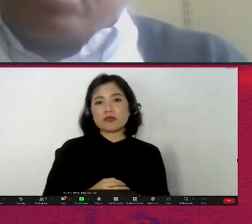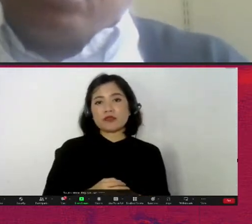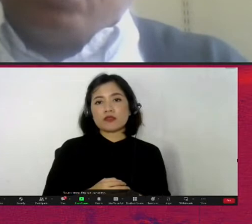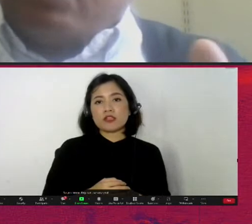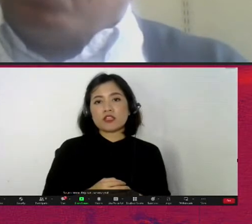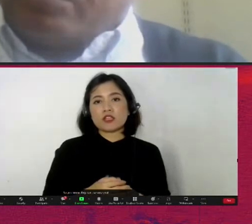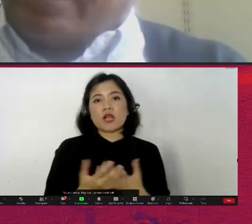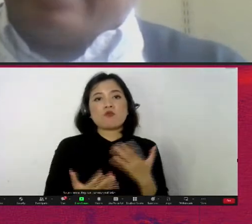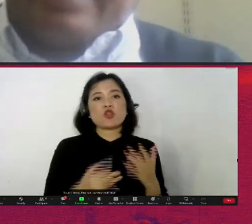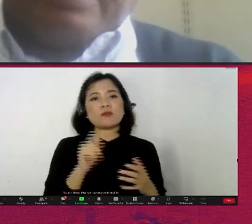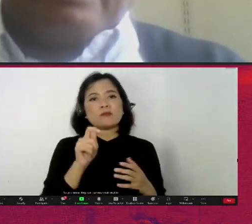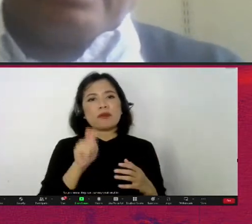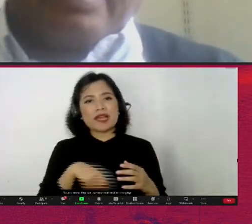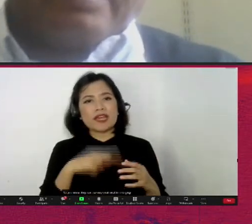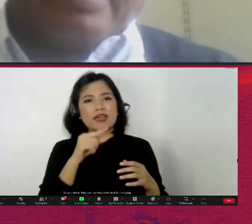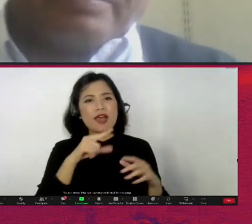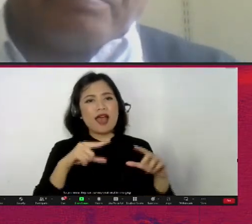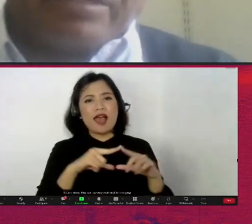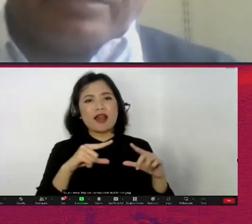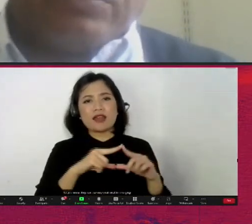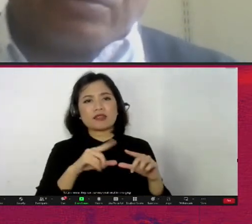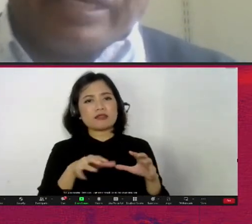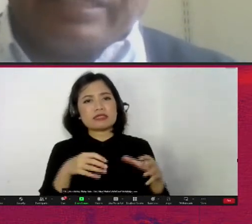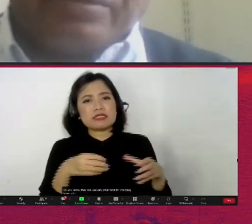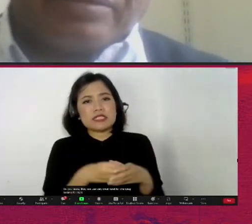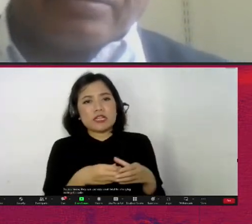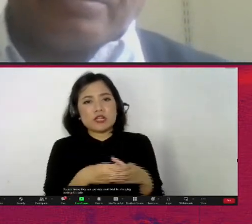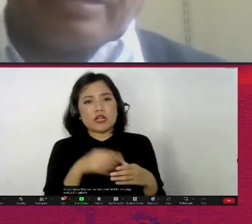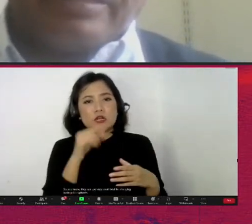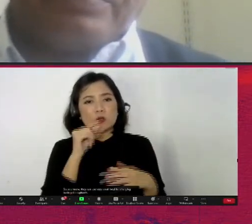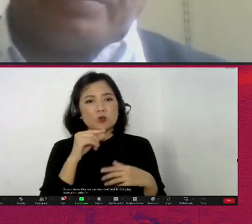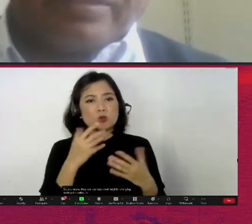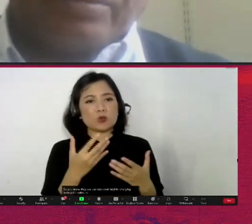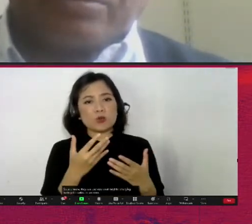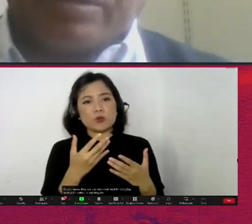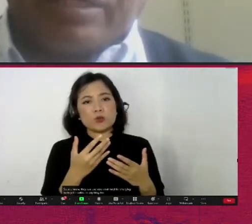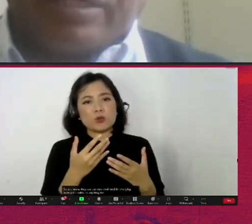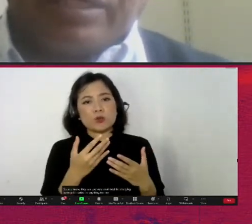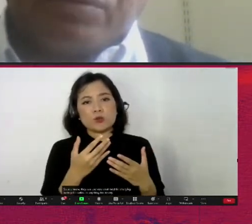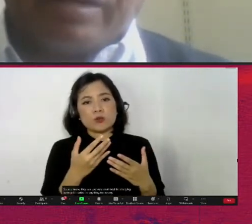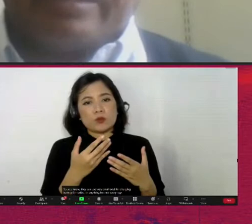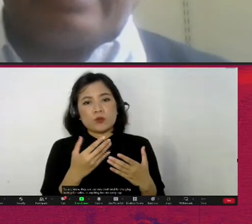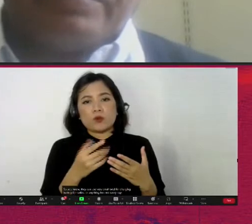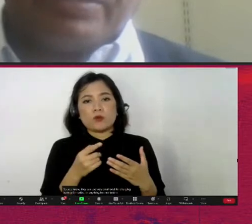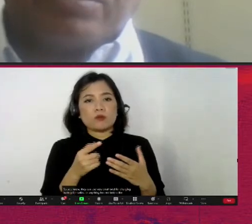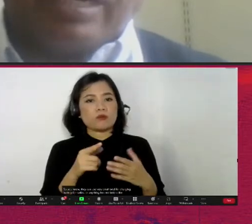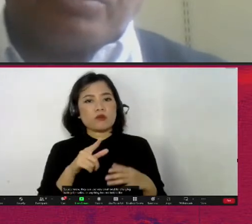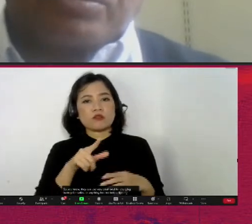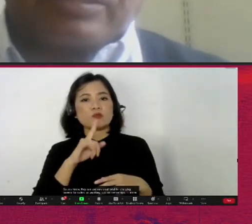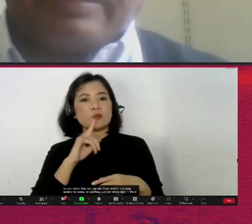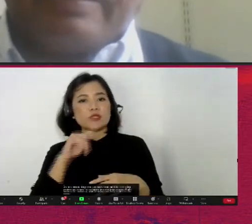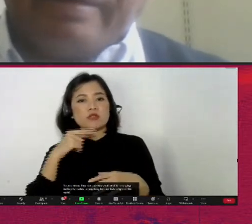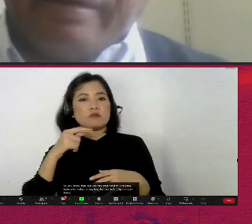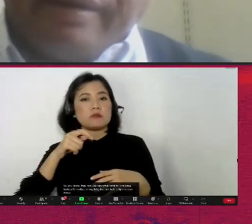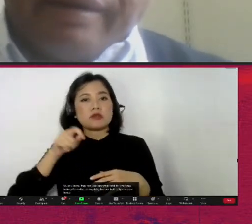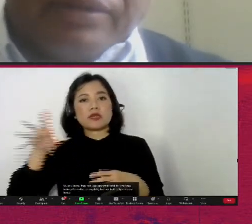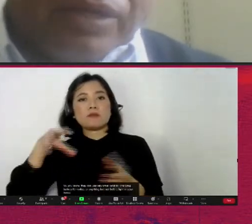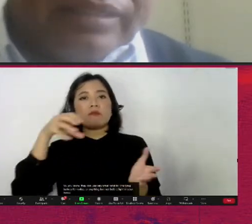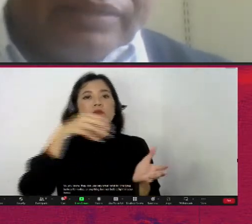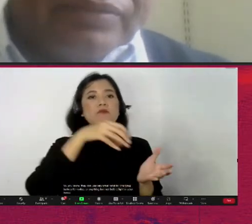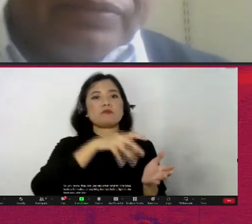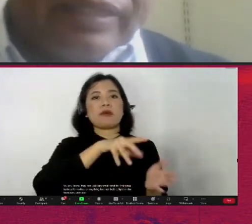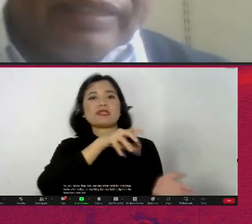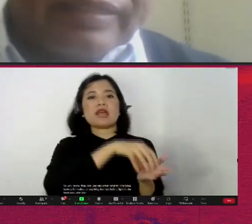very small tool for charging battery for radios or anything, but not really for lighting people's houses.